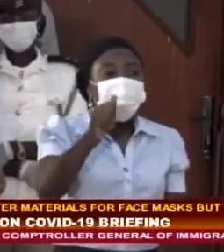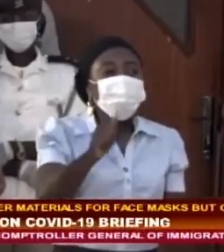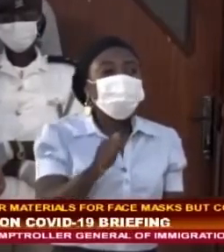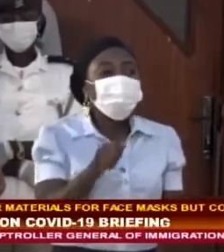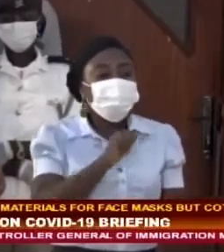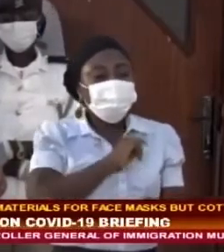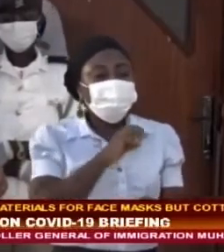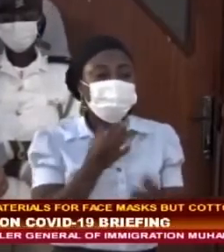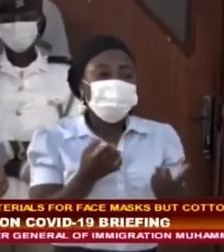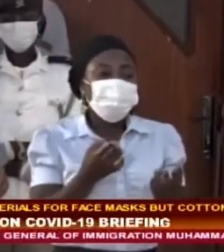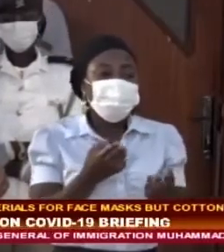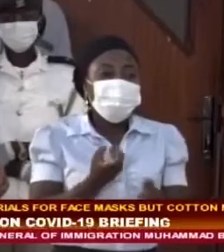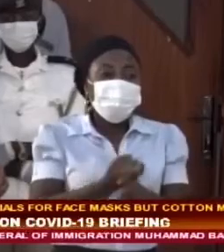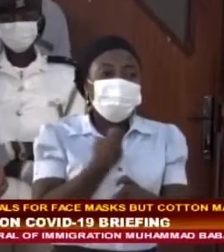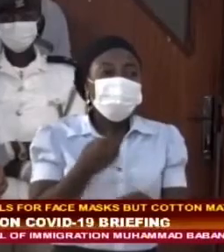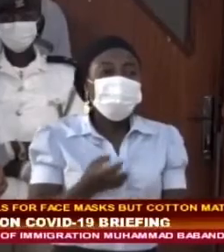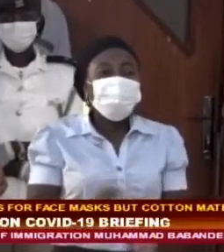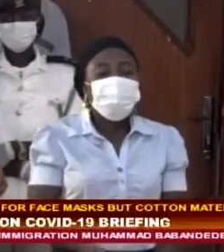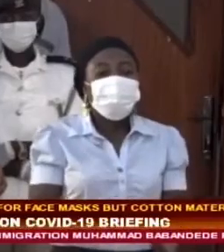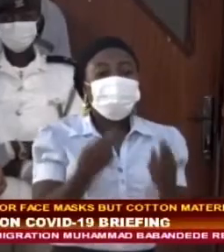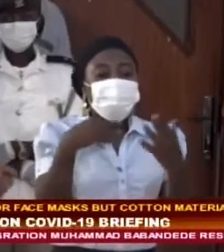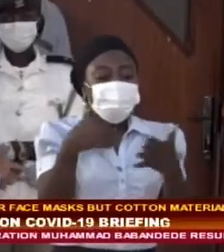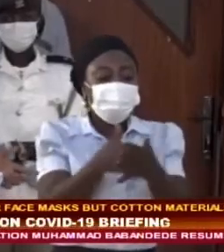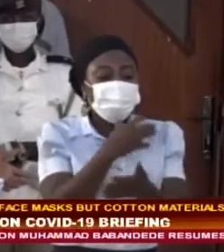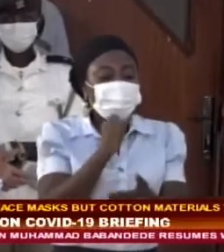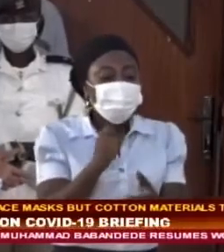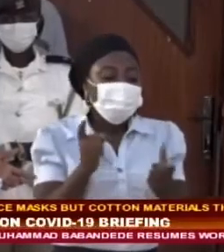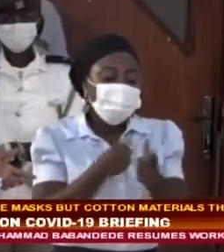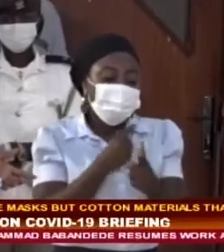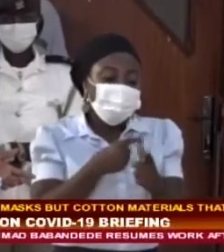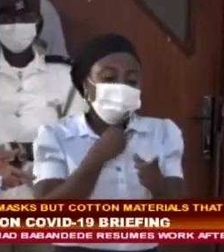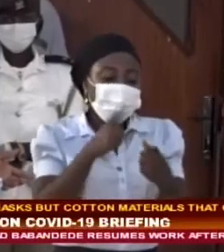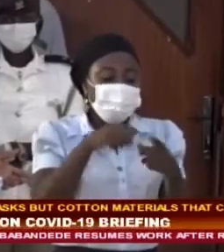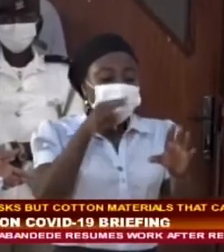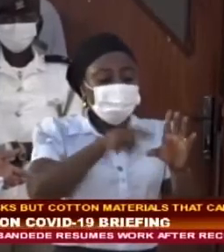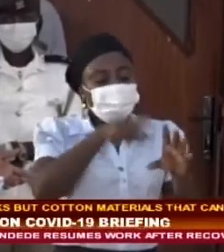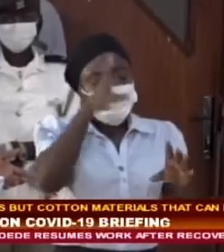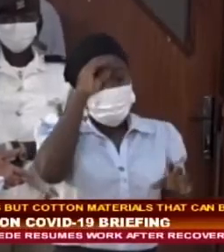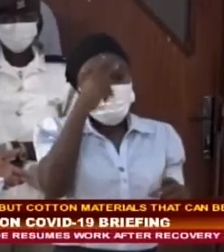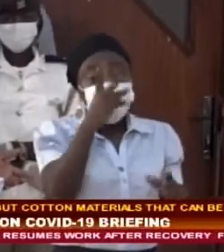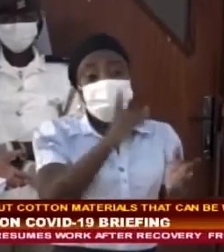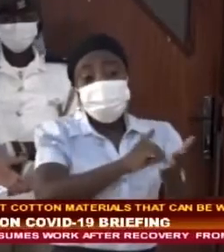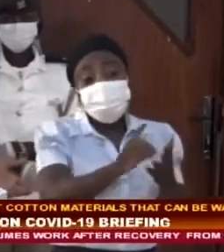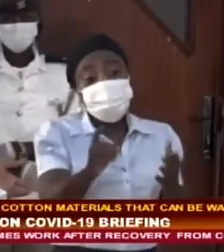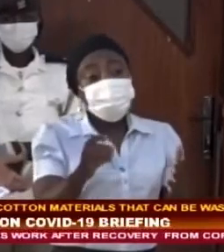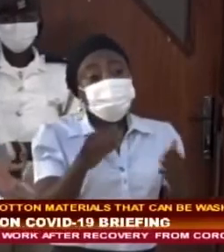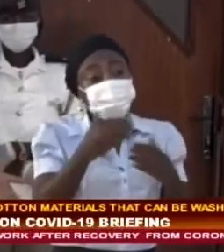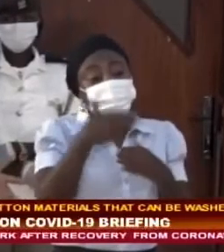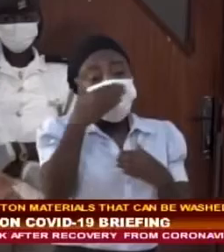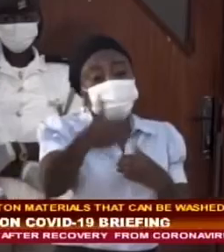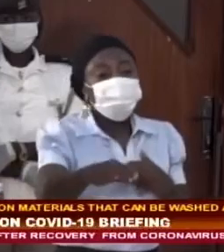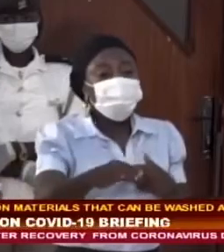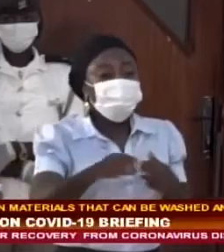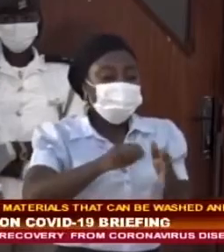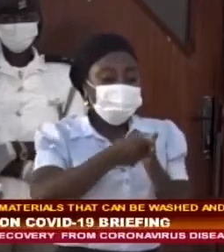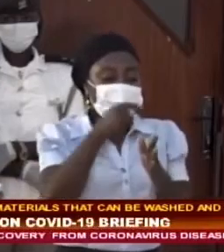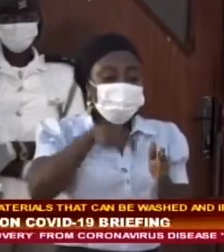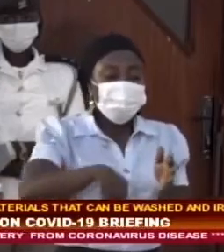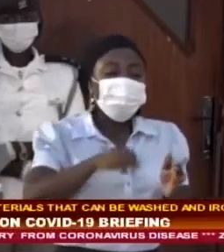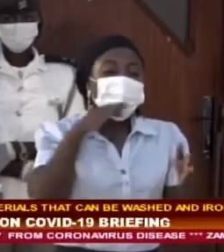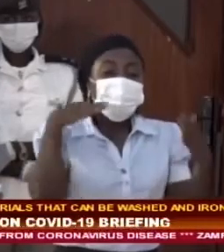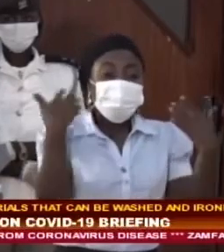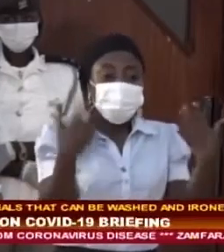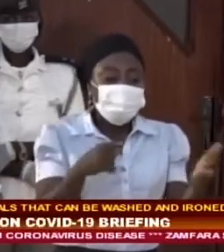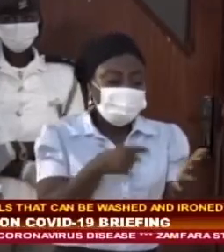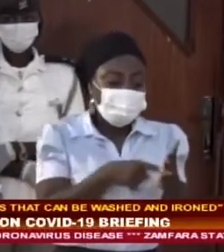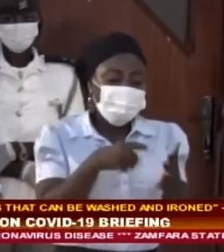my first question really is to the Chairman. And the 2 weeks extension of the lockdown is going to elapse